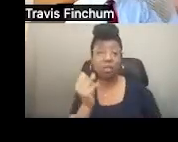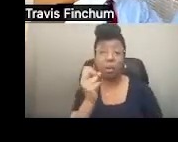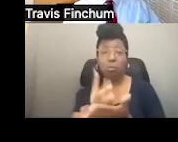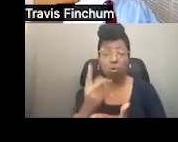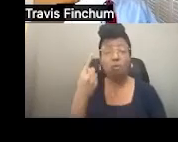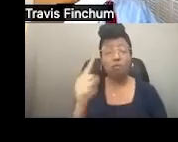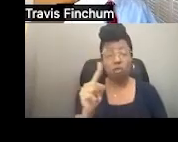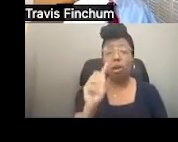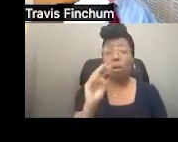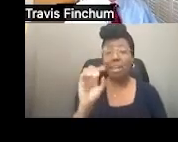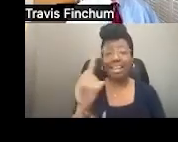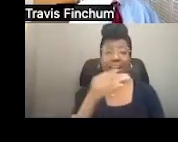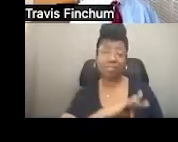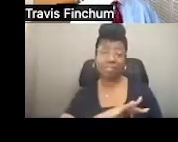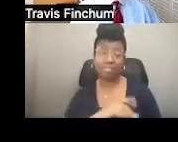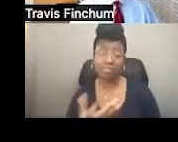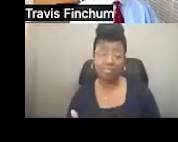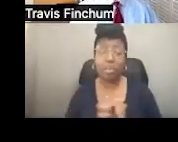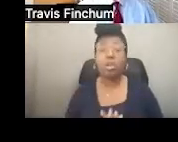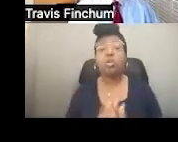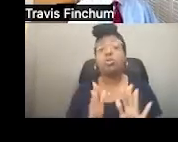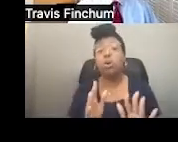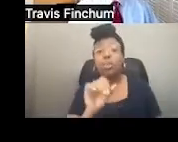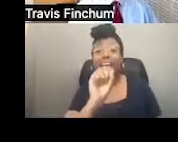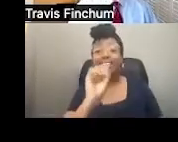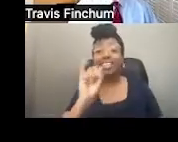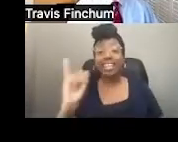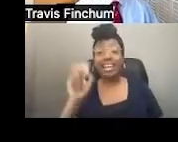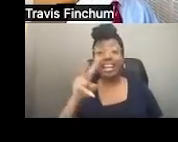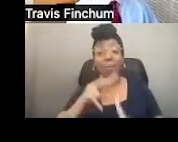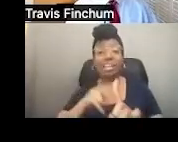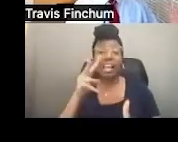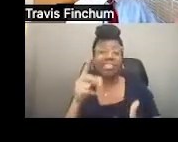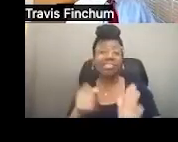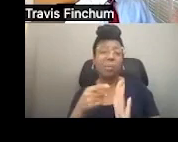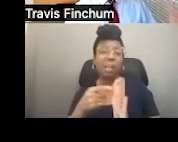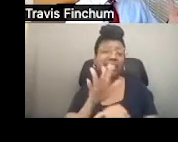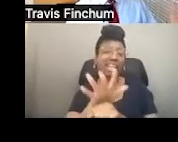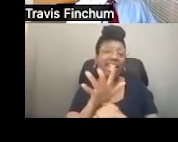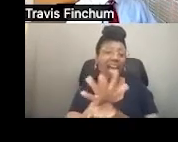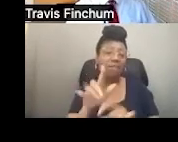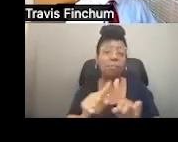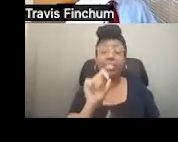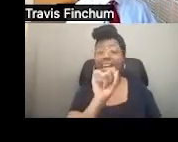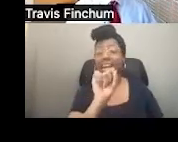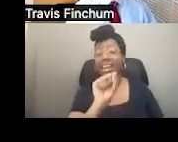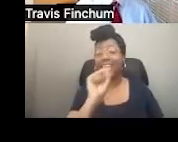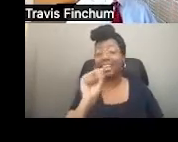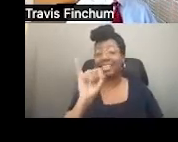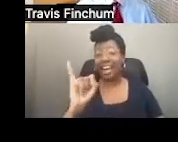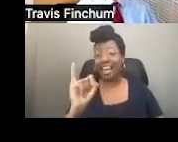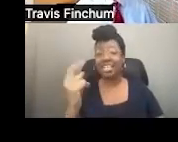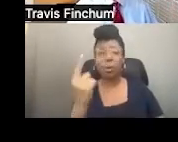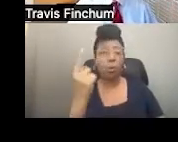So again, sometimes just the SSI application is enough. And SSI is for people who are under the age